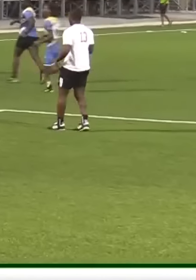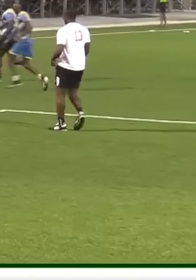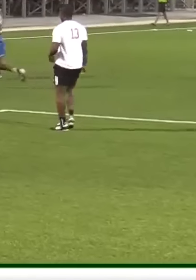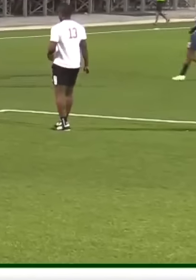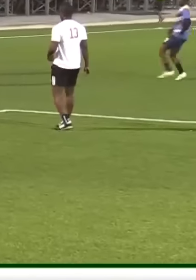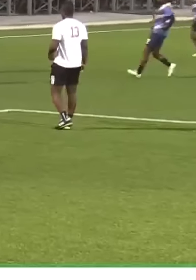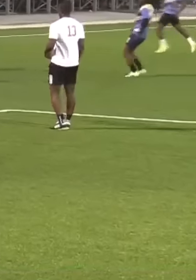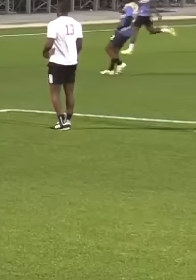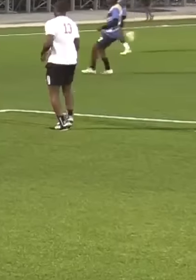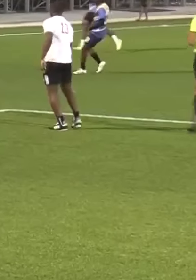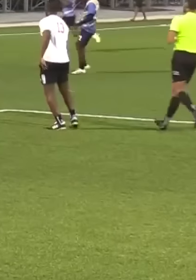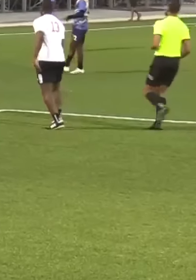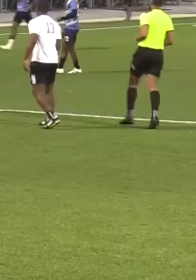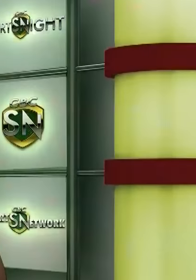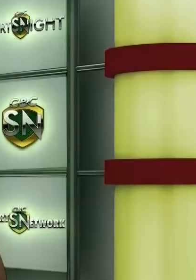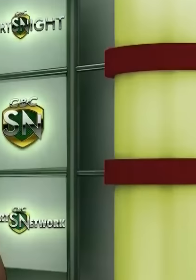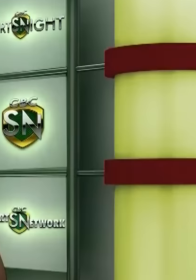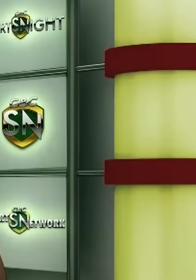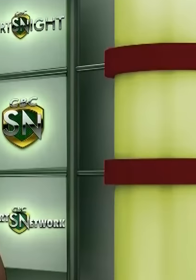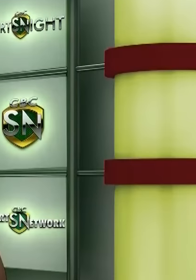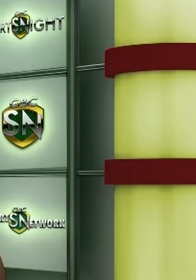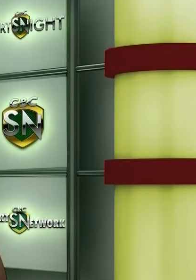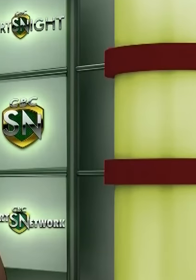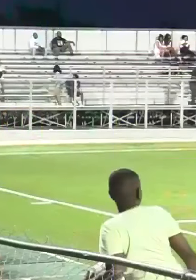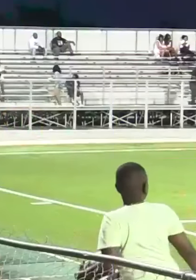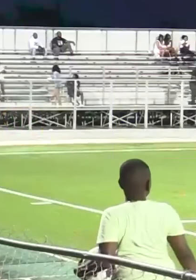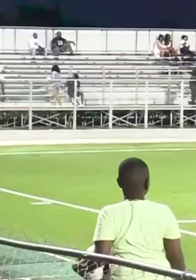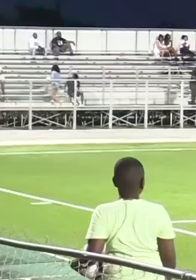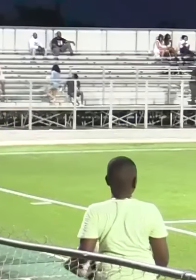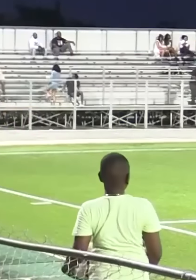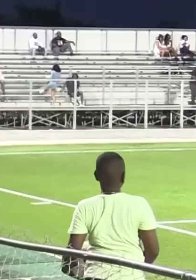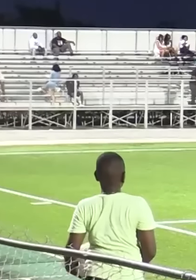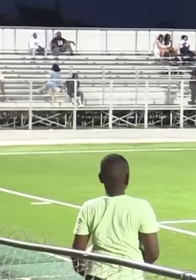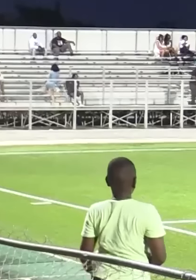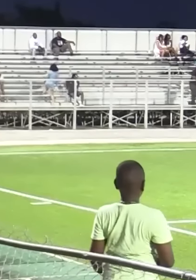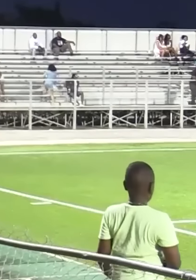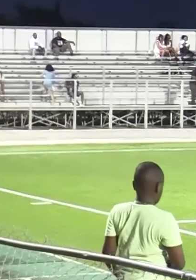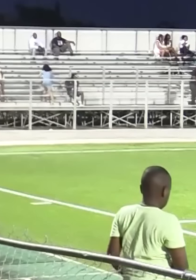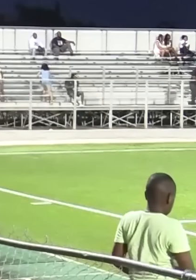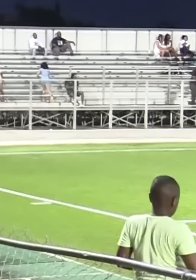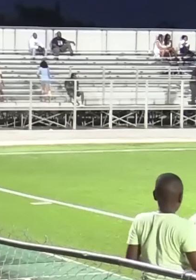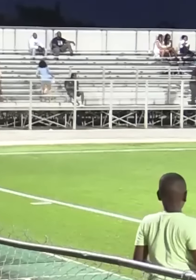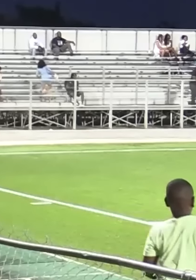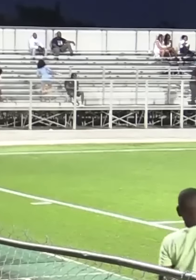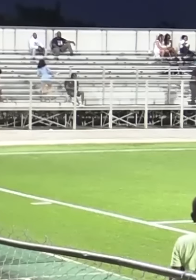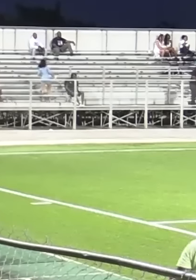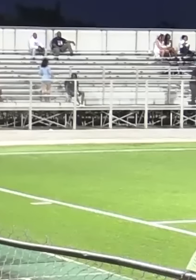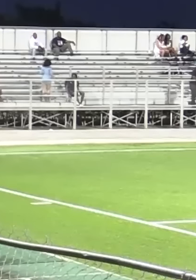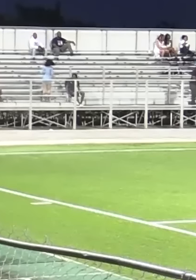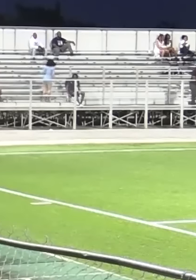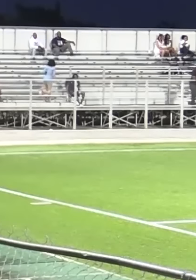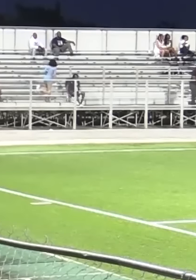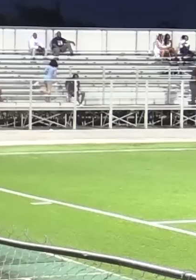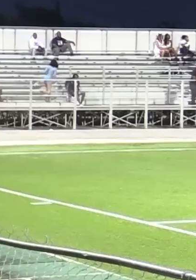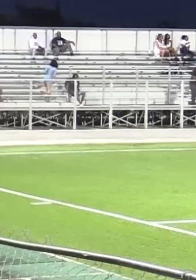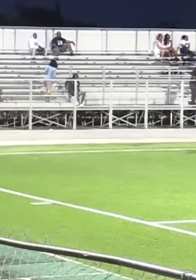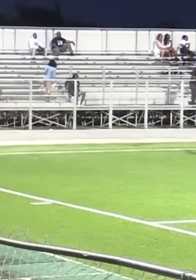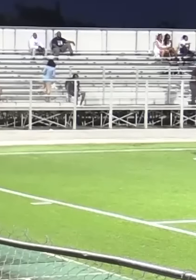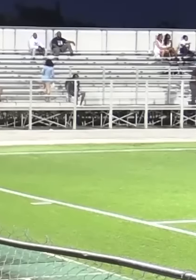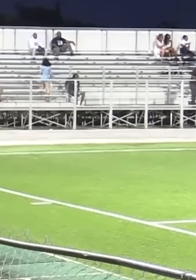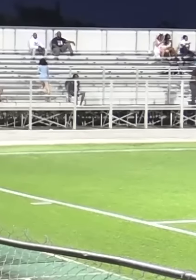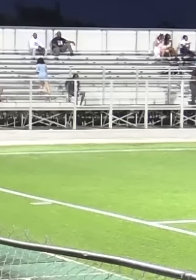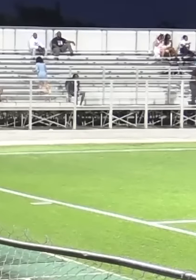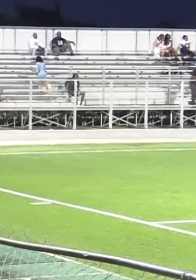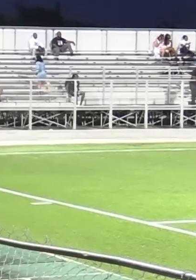and better. We had youngsters in the company that from work to home, they didn't necessarily